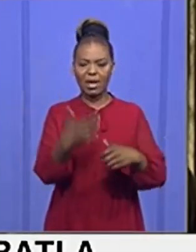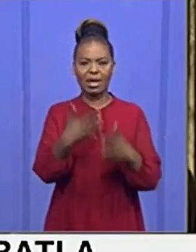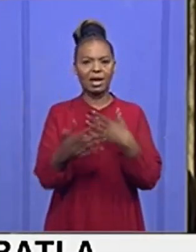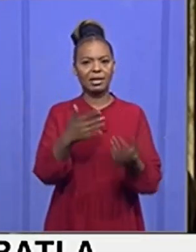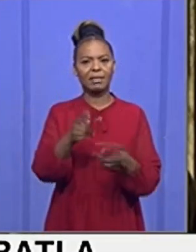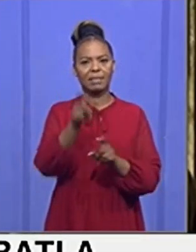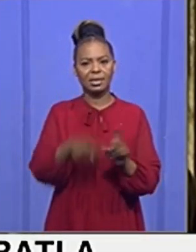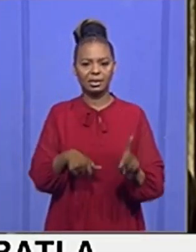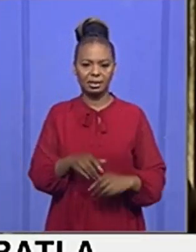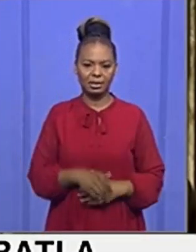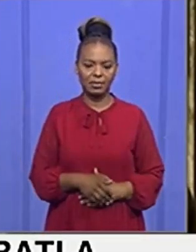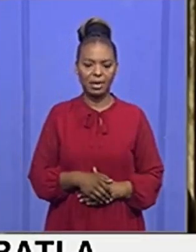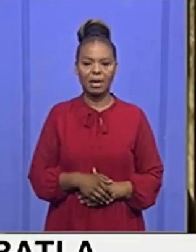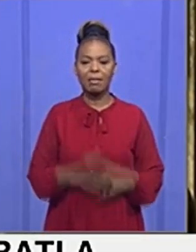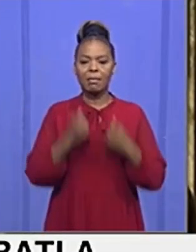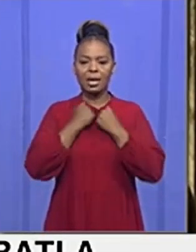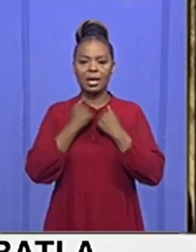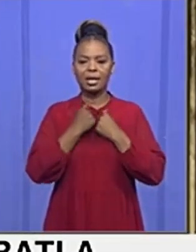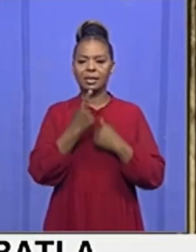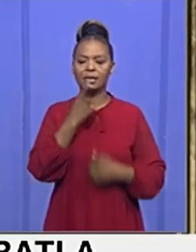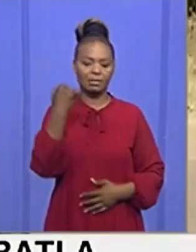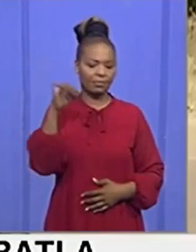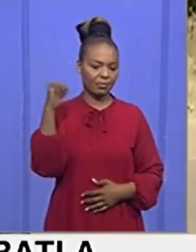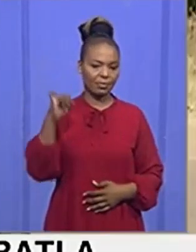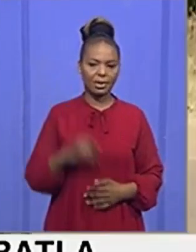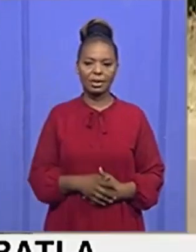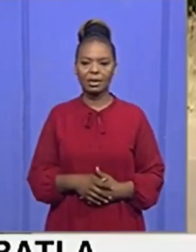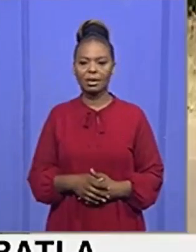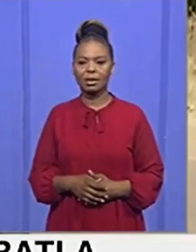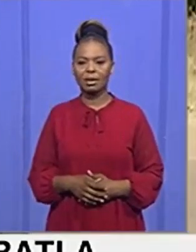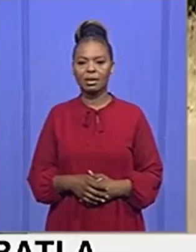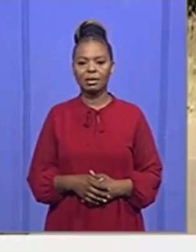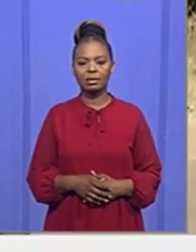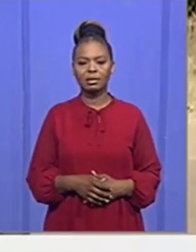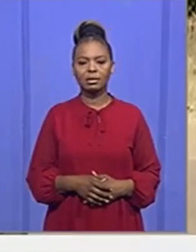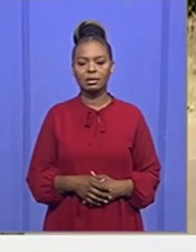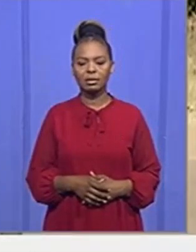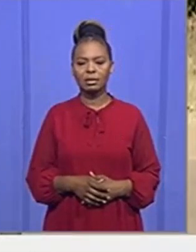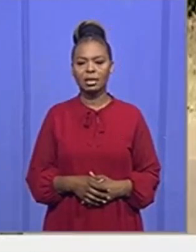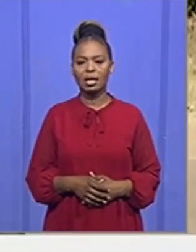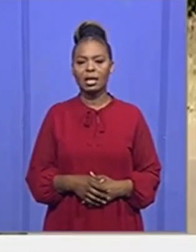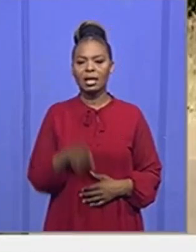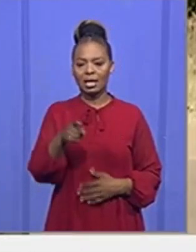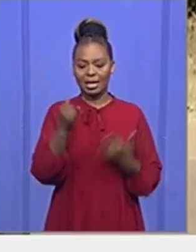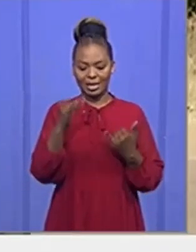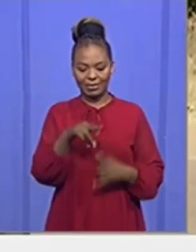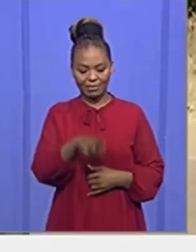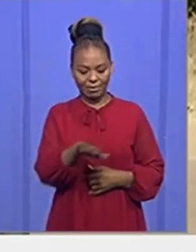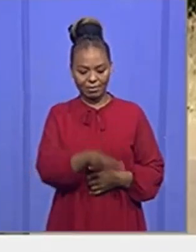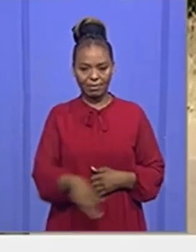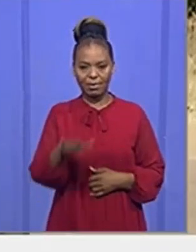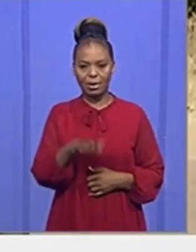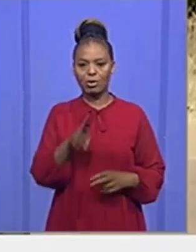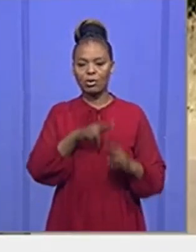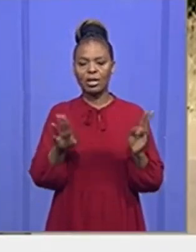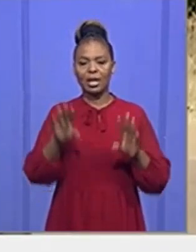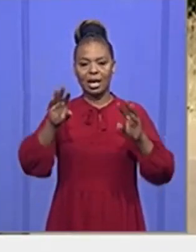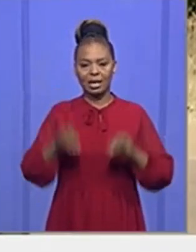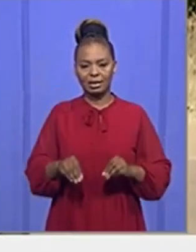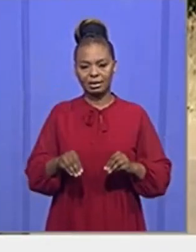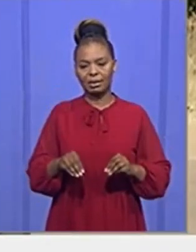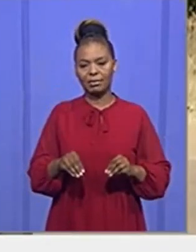ba gareditse seno. Tifusheni ga e tribal henke Tifusheni e le tribal nkebe sa amogela bana